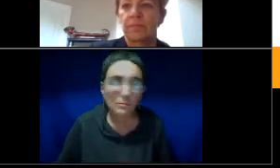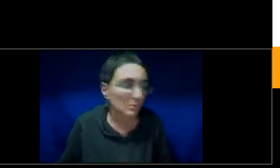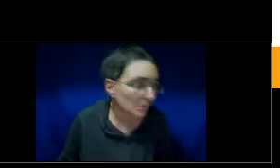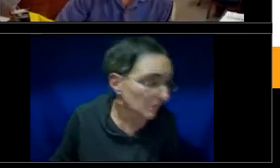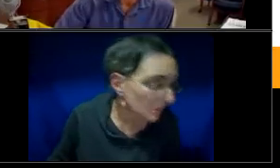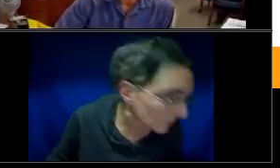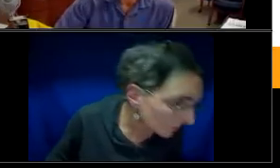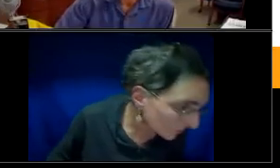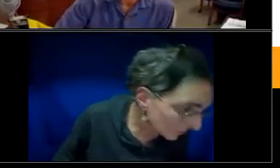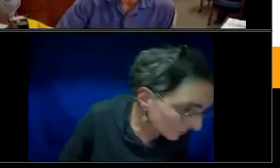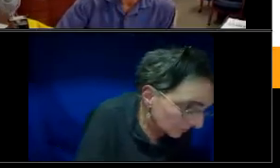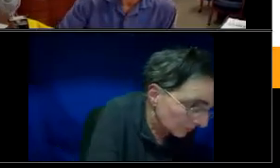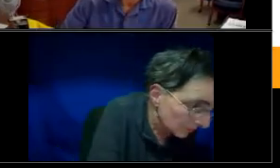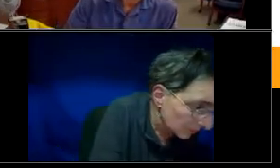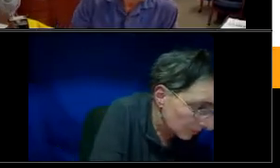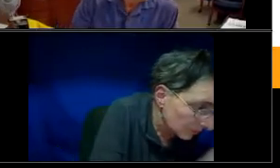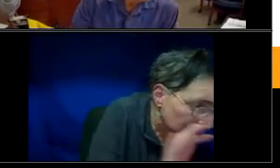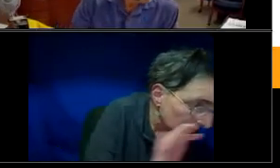if I jump in here.